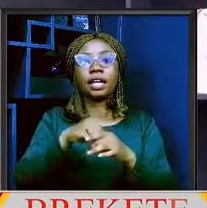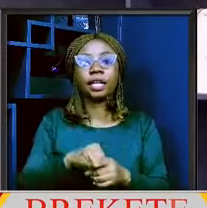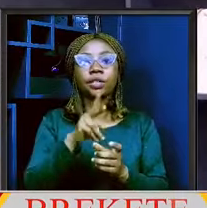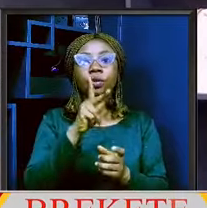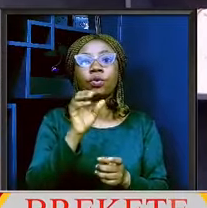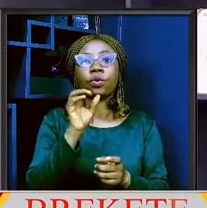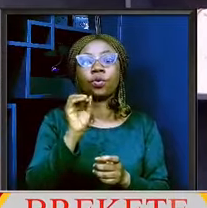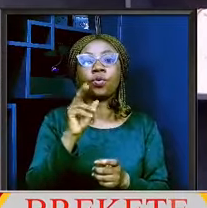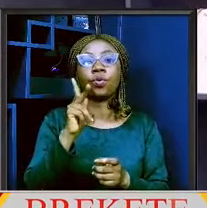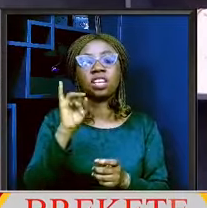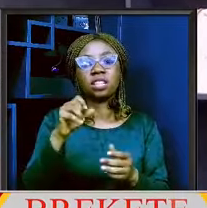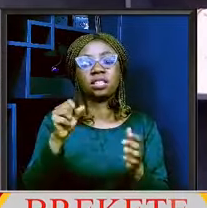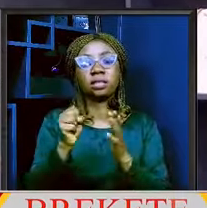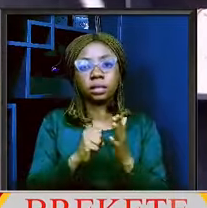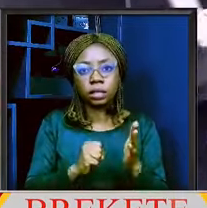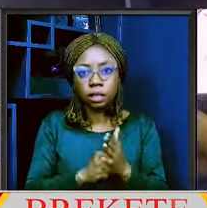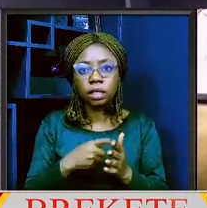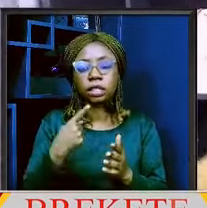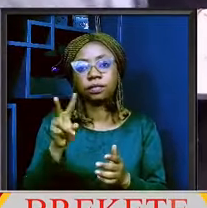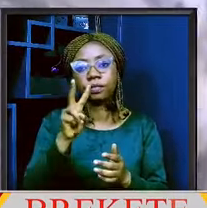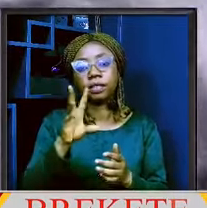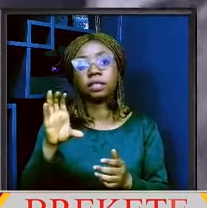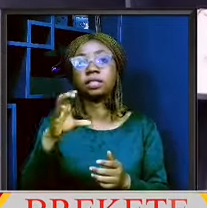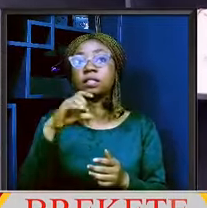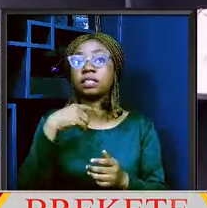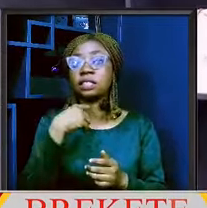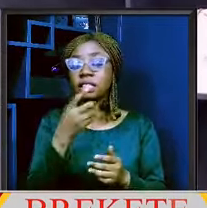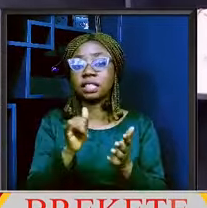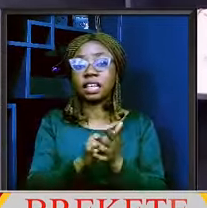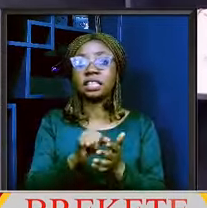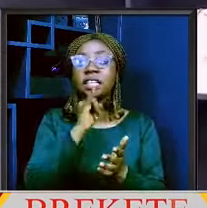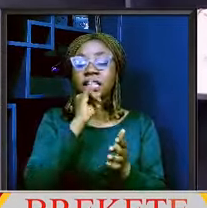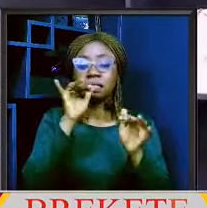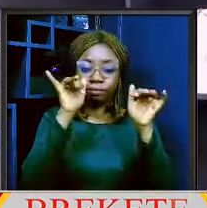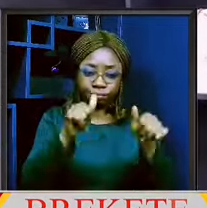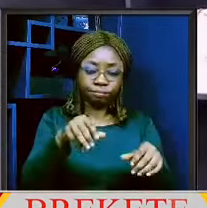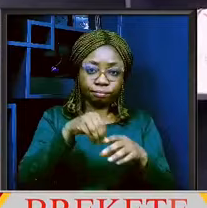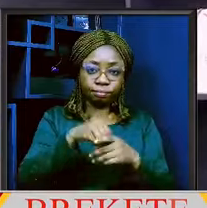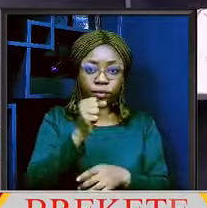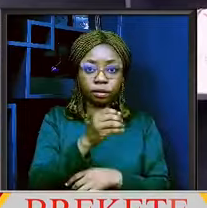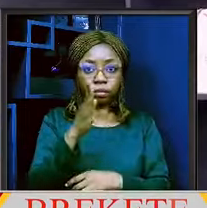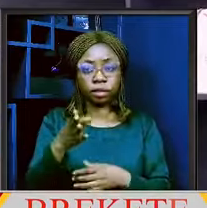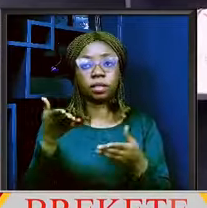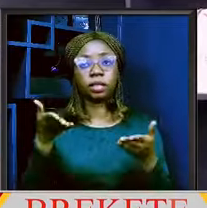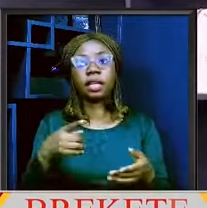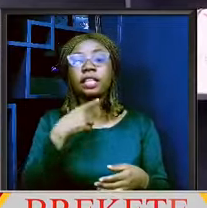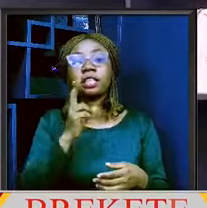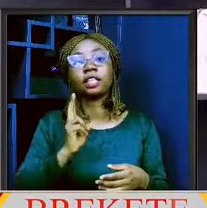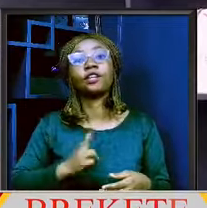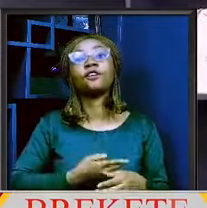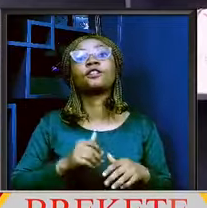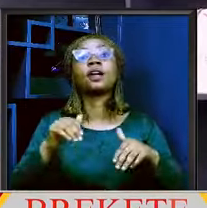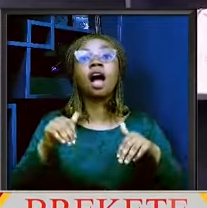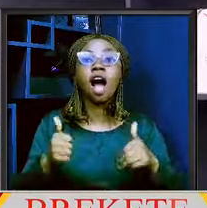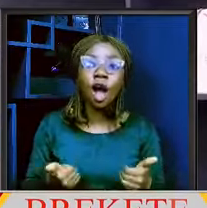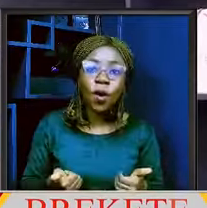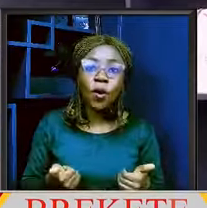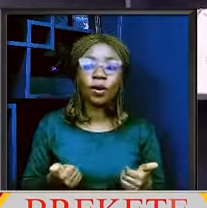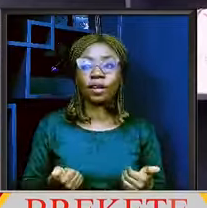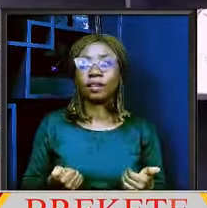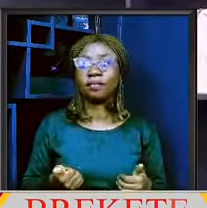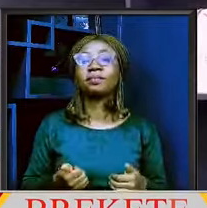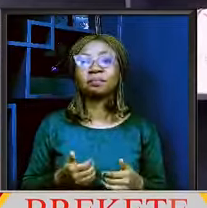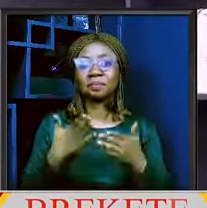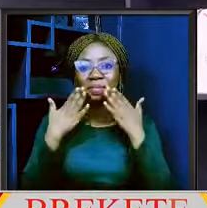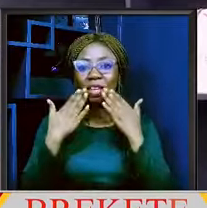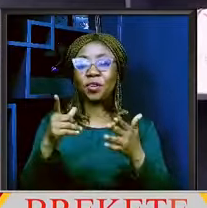The vice chancellor talks the he domicile for Abuja here. Yes. Tell us how. Thank you very much. Mm. What